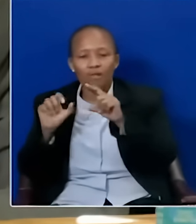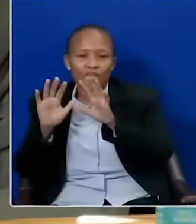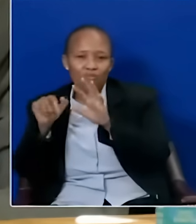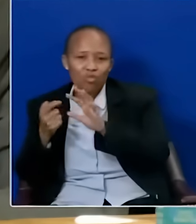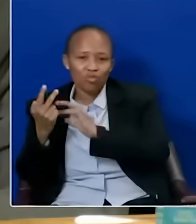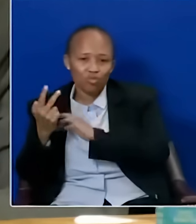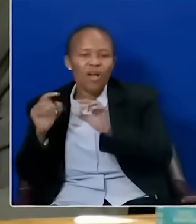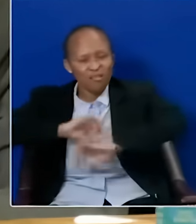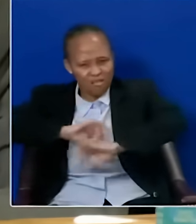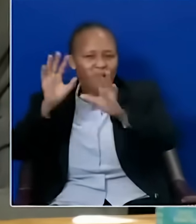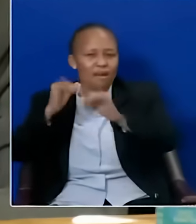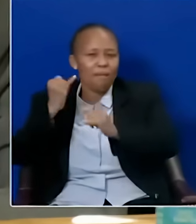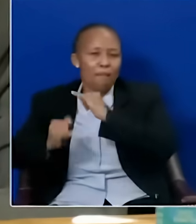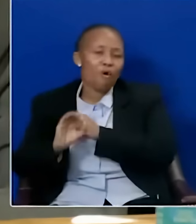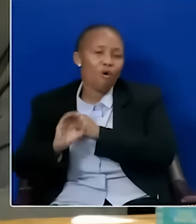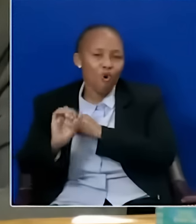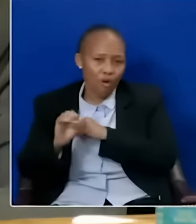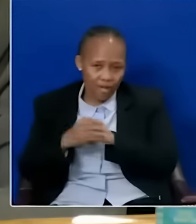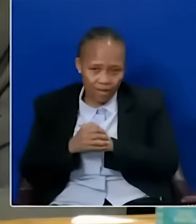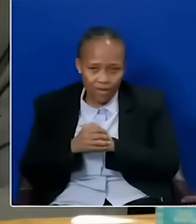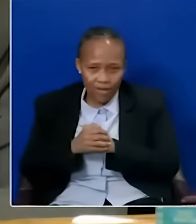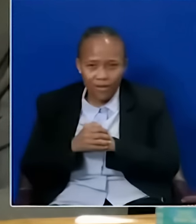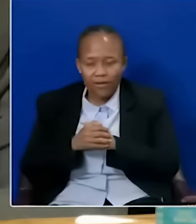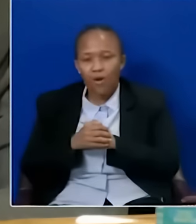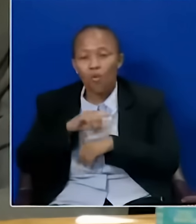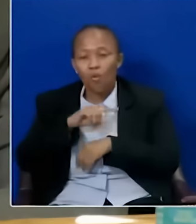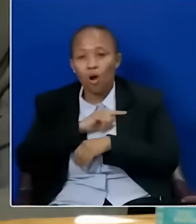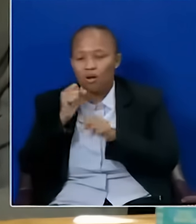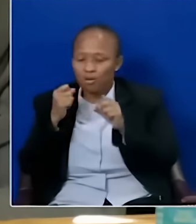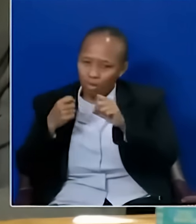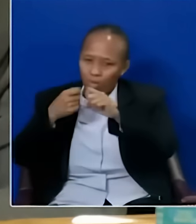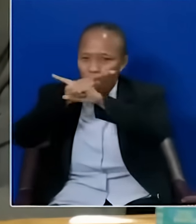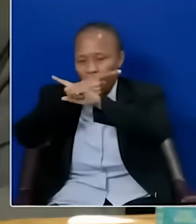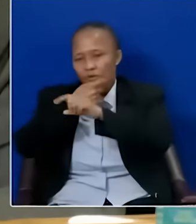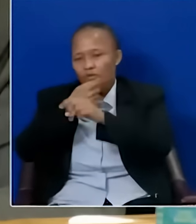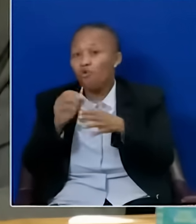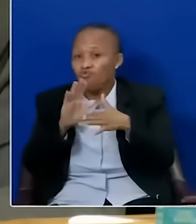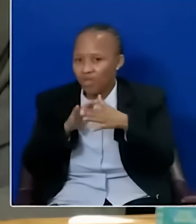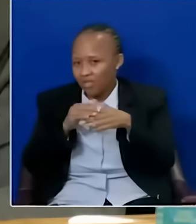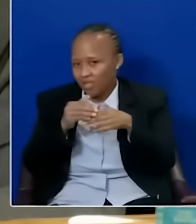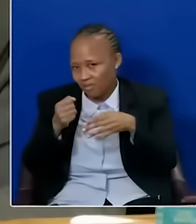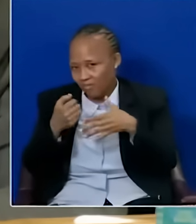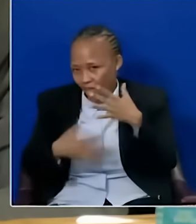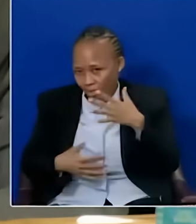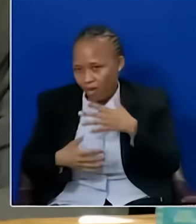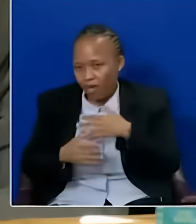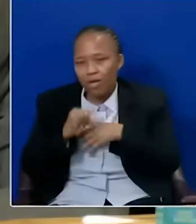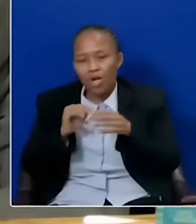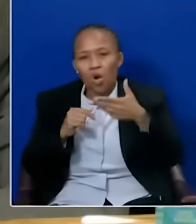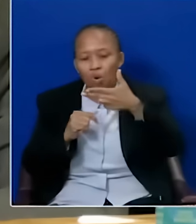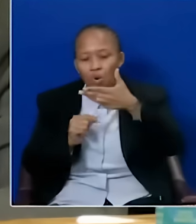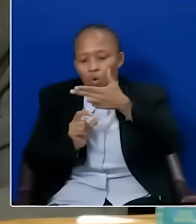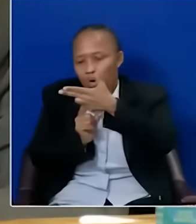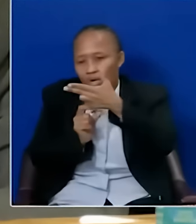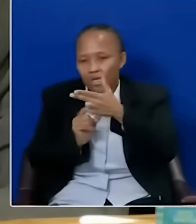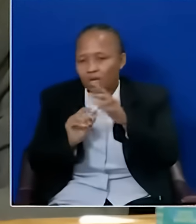It's contradictory for several reasons. One, 3.4 is not cartridge cases, it's bullet cores. Two,